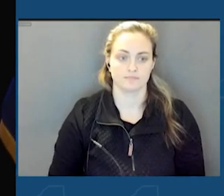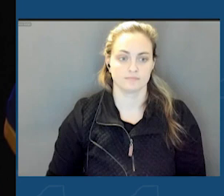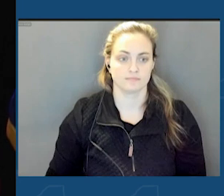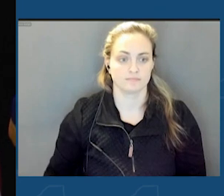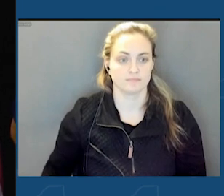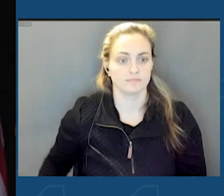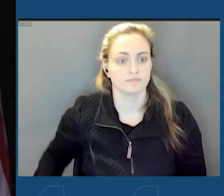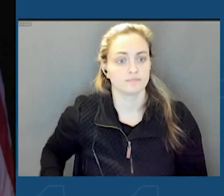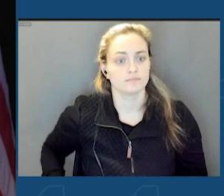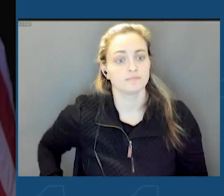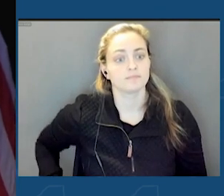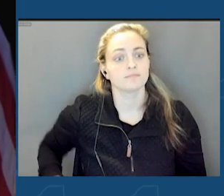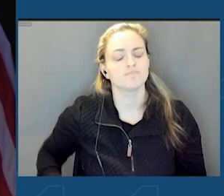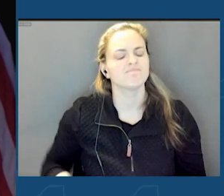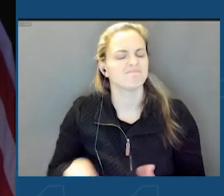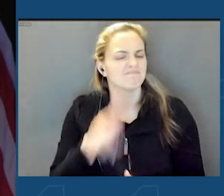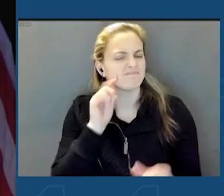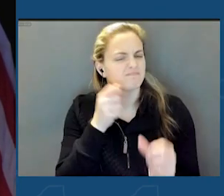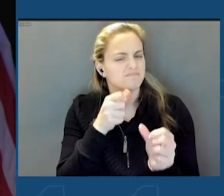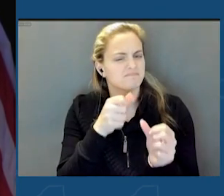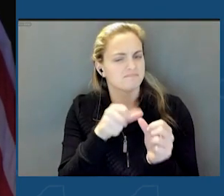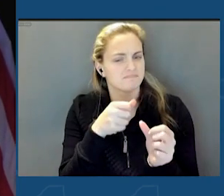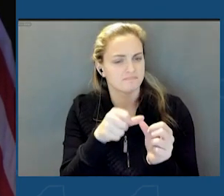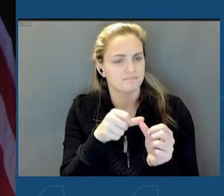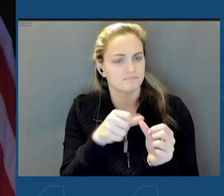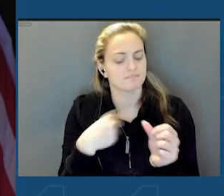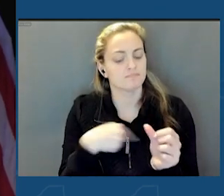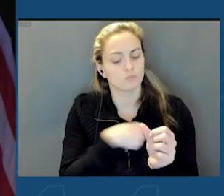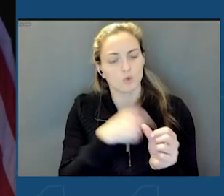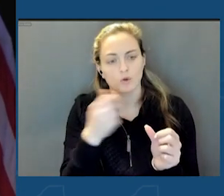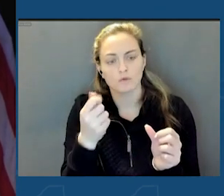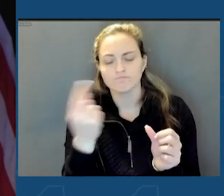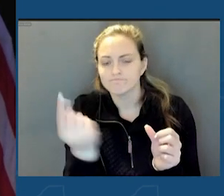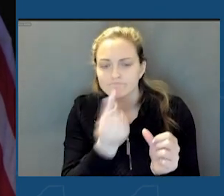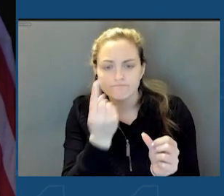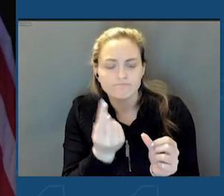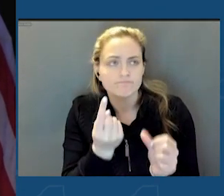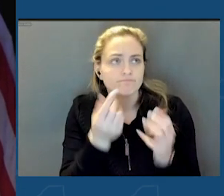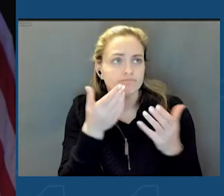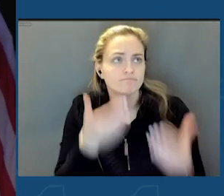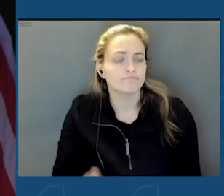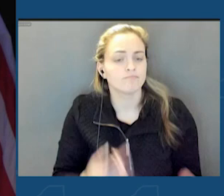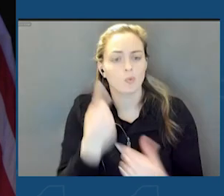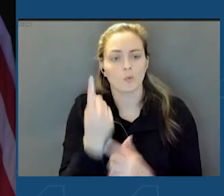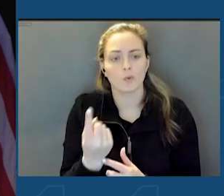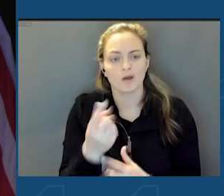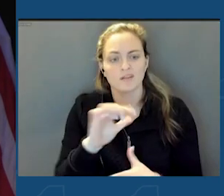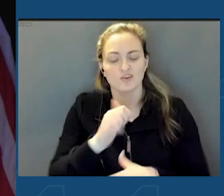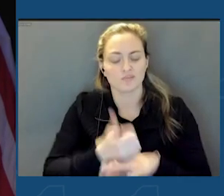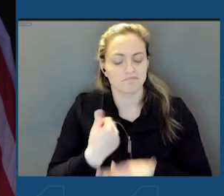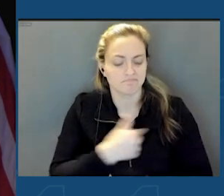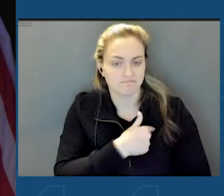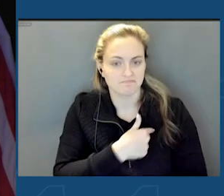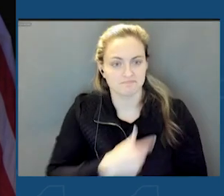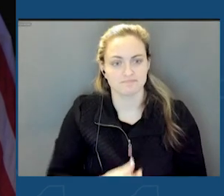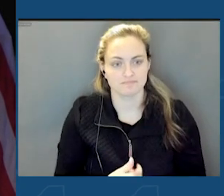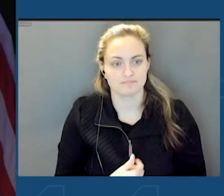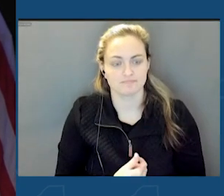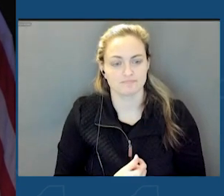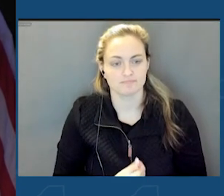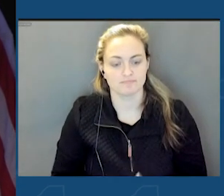Let us call to mind that we are always in the presence of the one who created us.